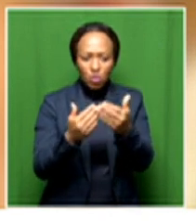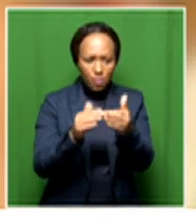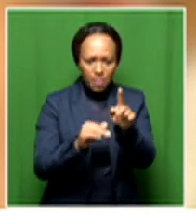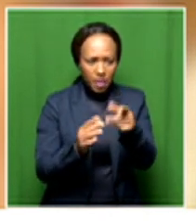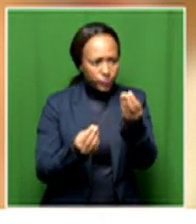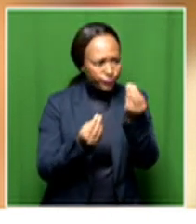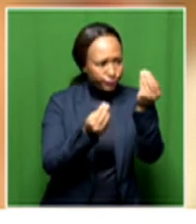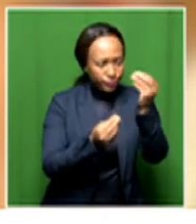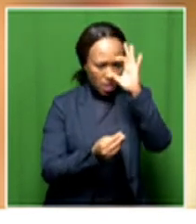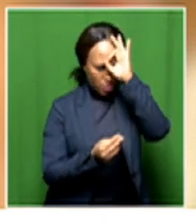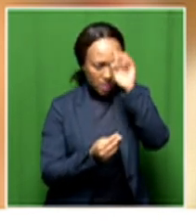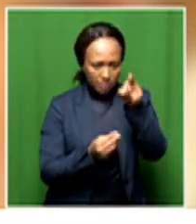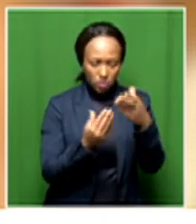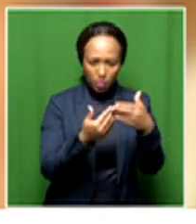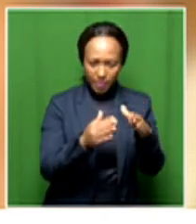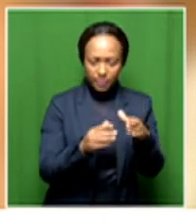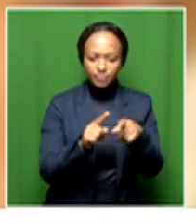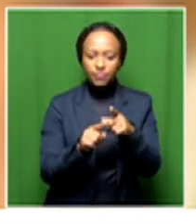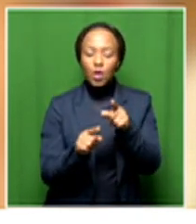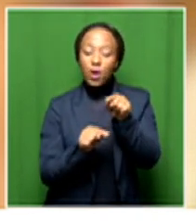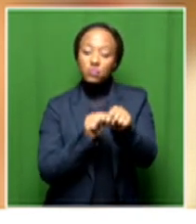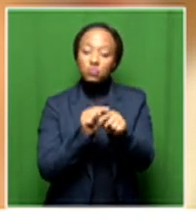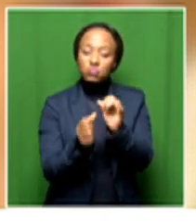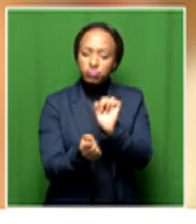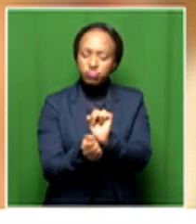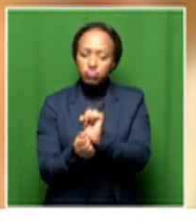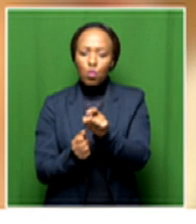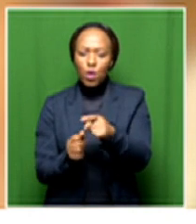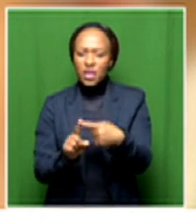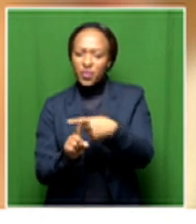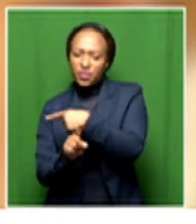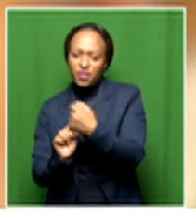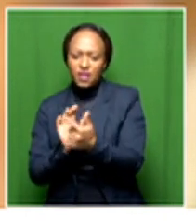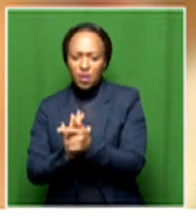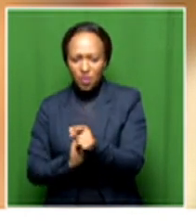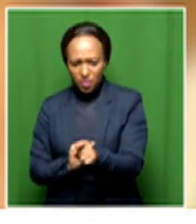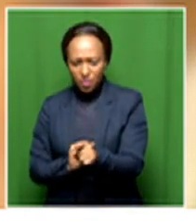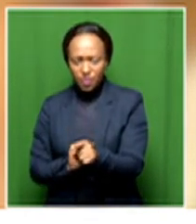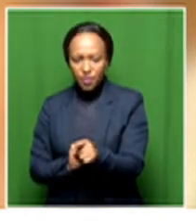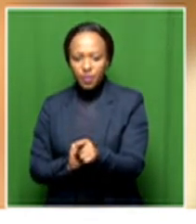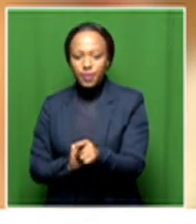police to prosecute those who have contravened the law and